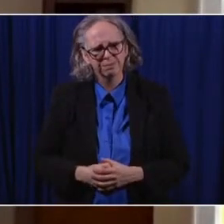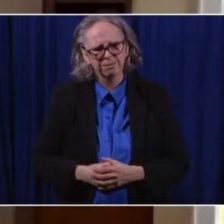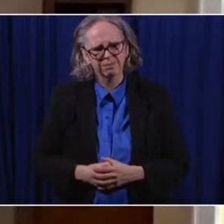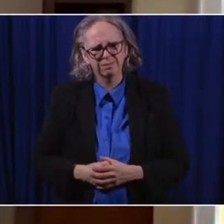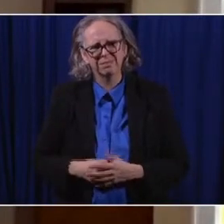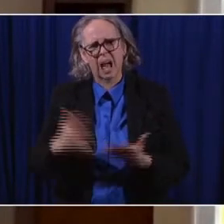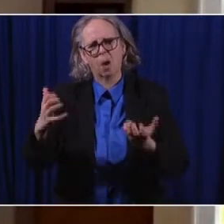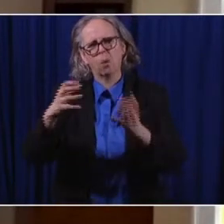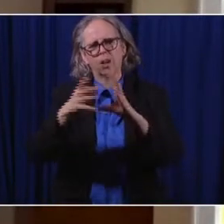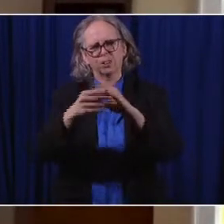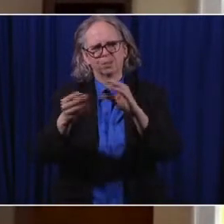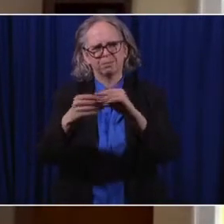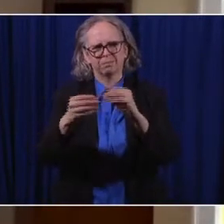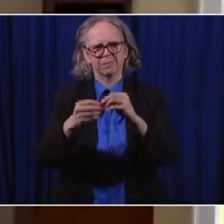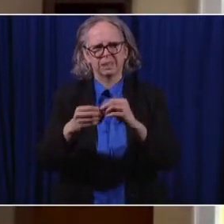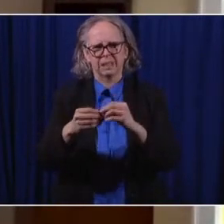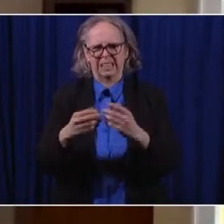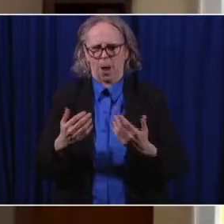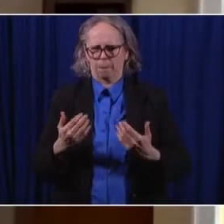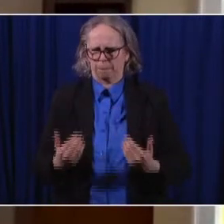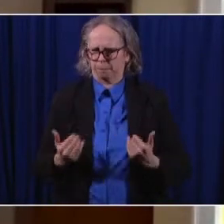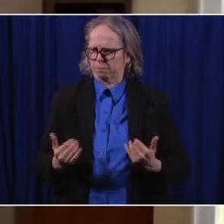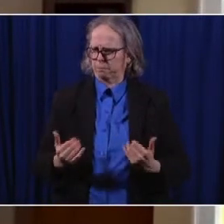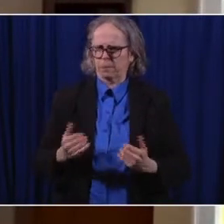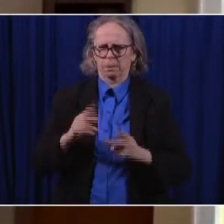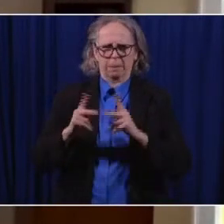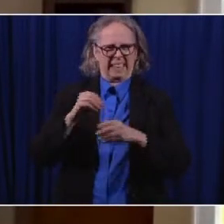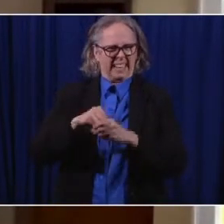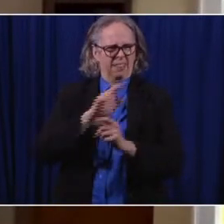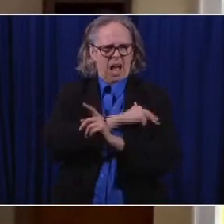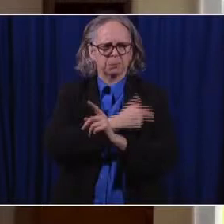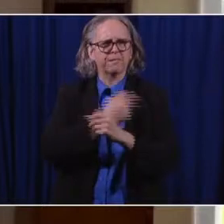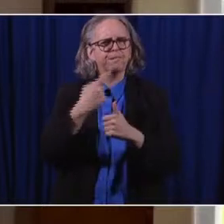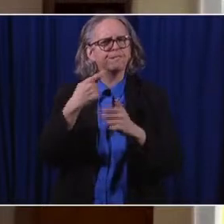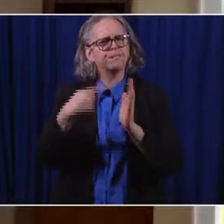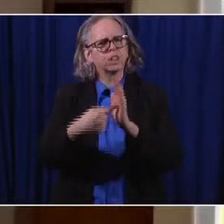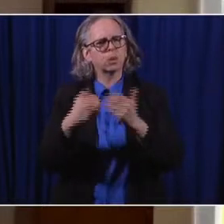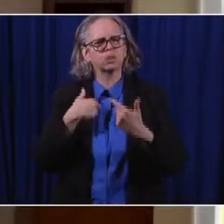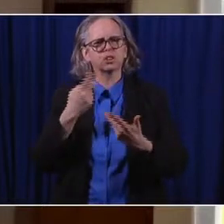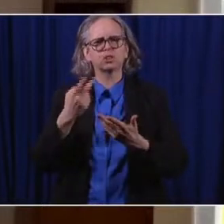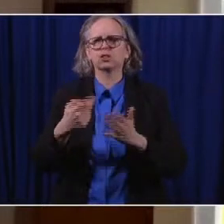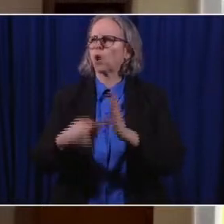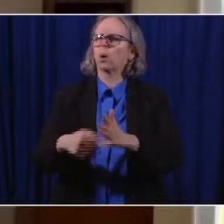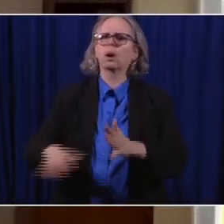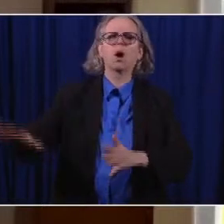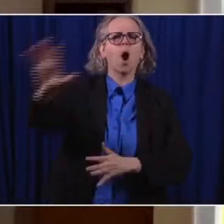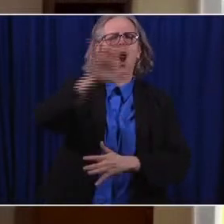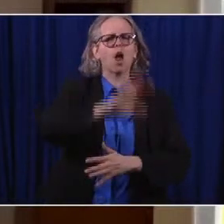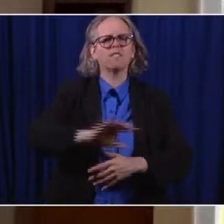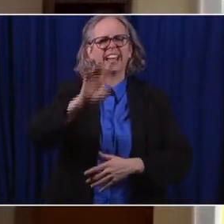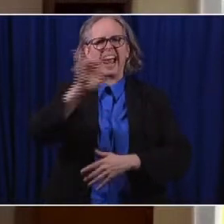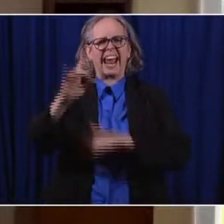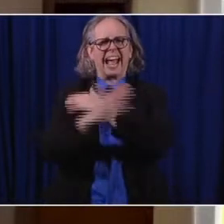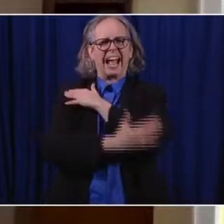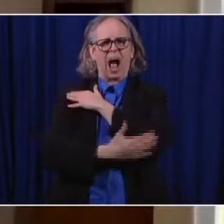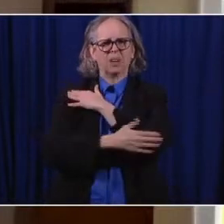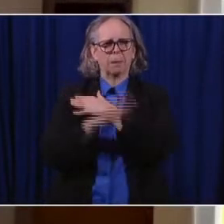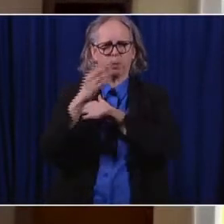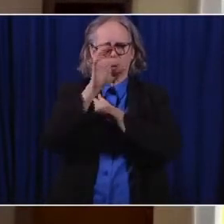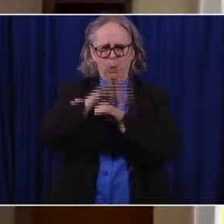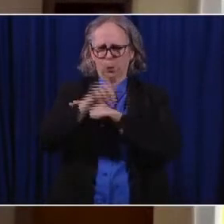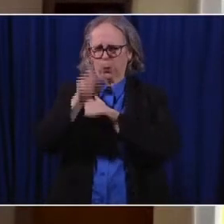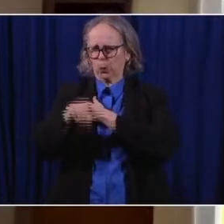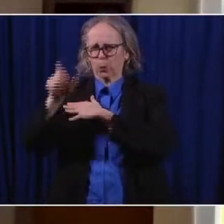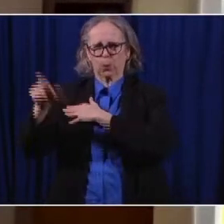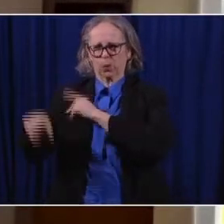or in ICU. Let's go to our top 88 counties. The 88 counties in Ohio, but we'll